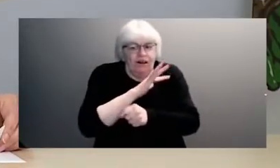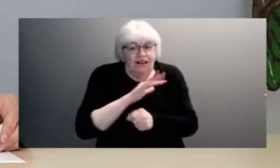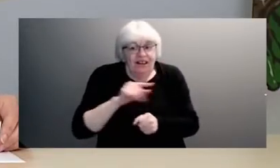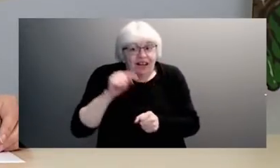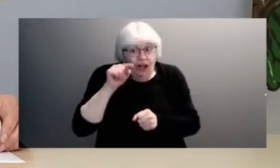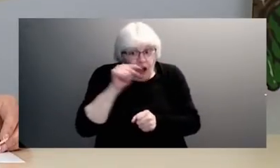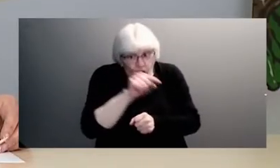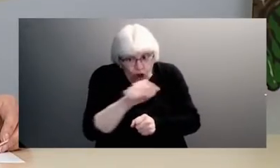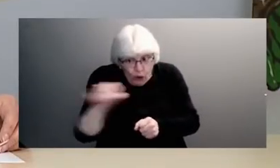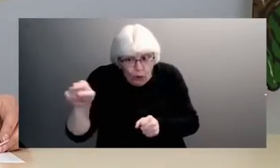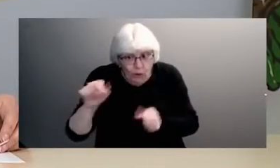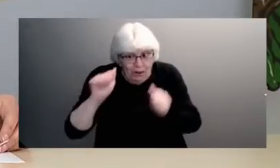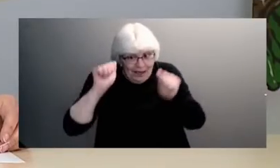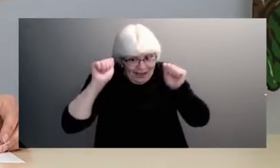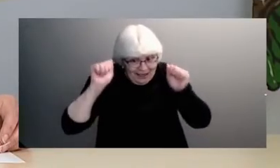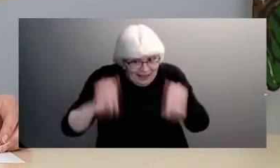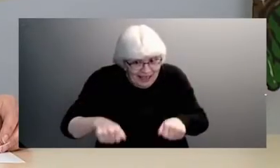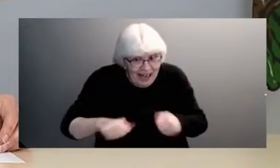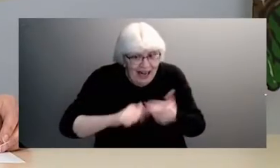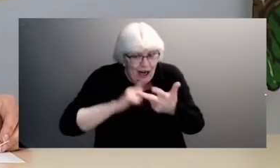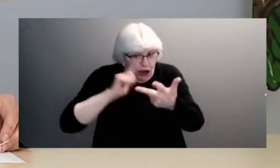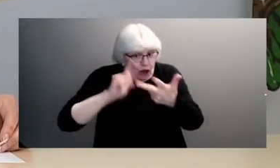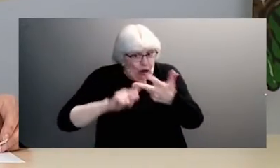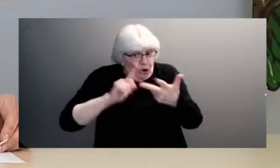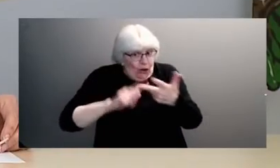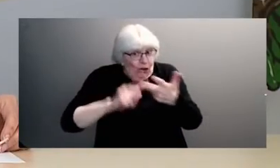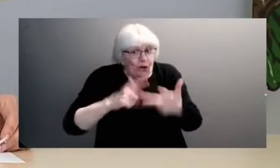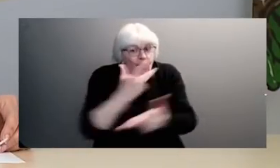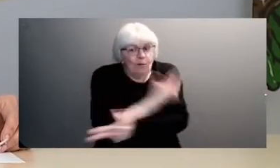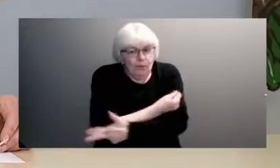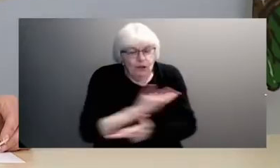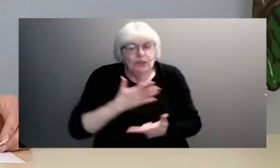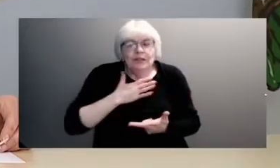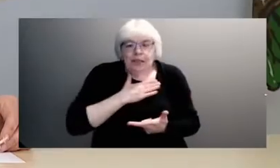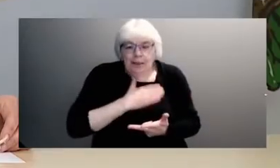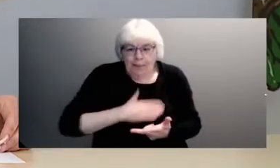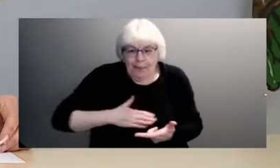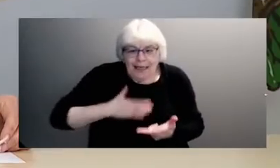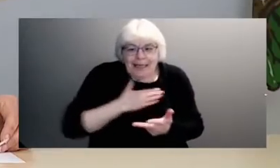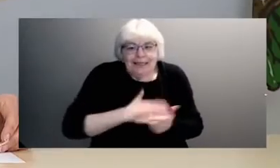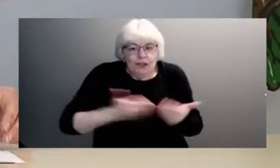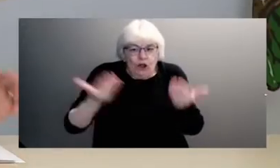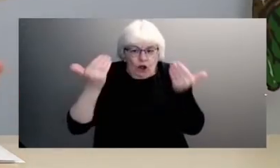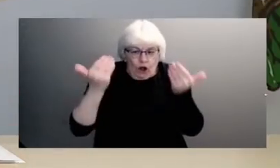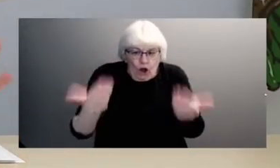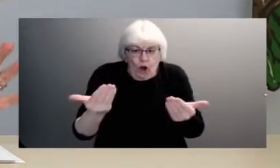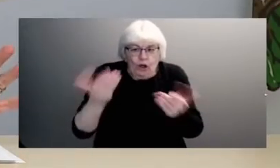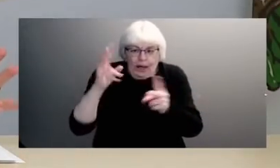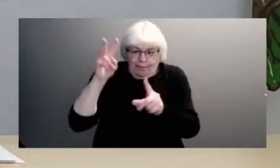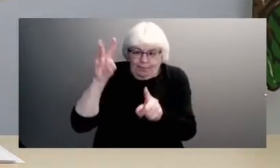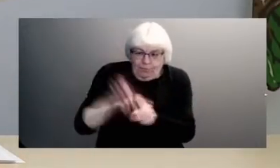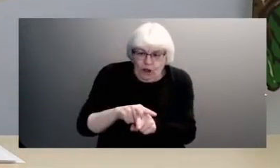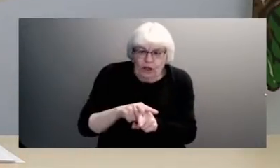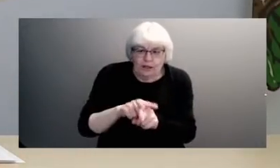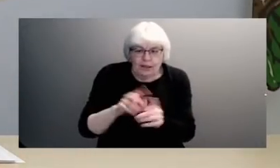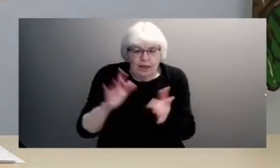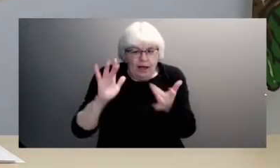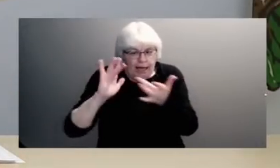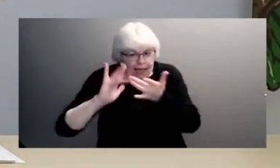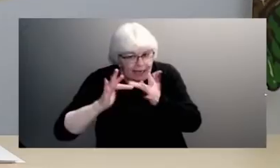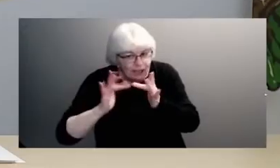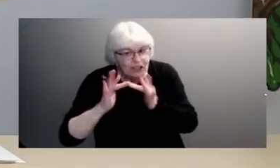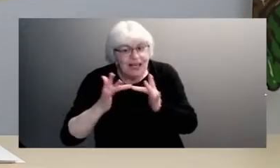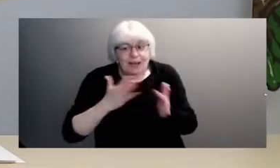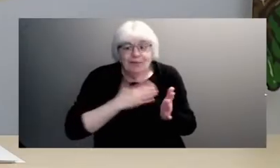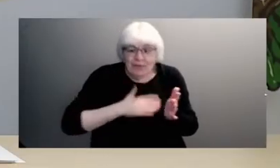appointment online or call the vaccine booking line. And I know we have a high rate of vaccination, which has protected us from high